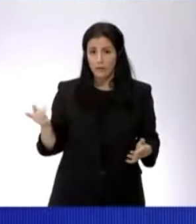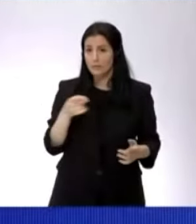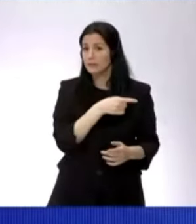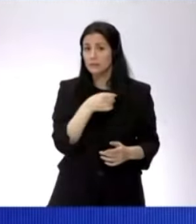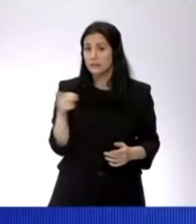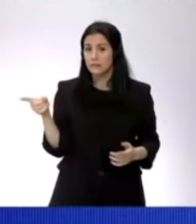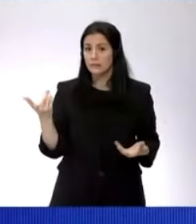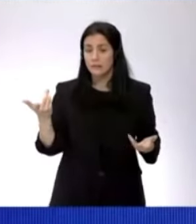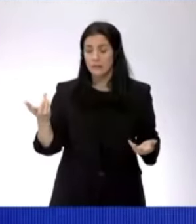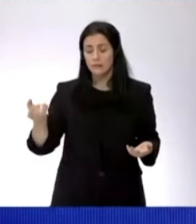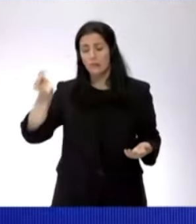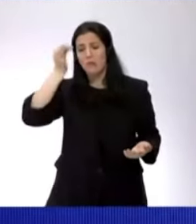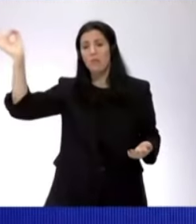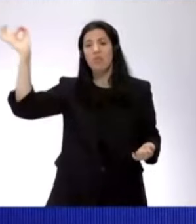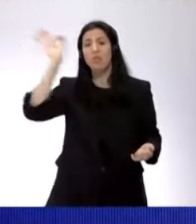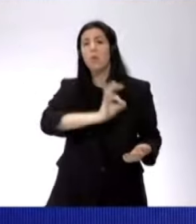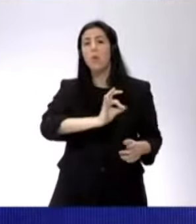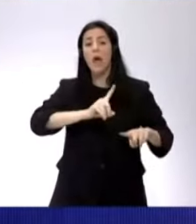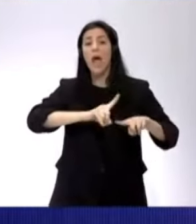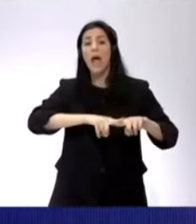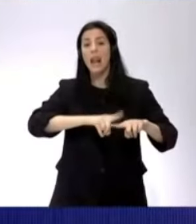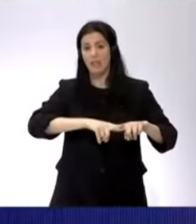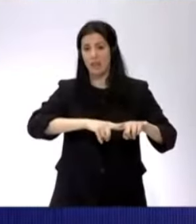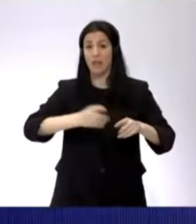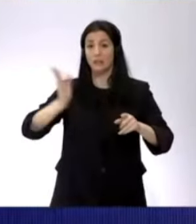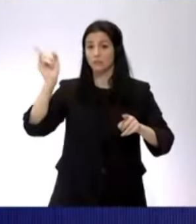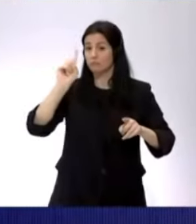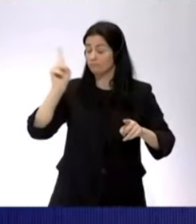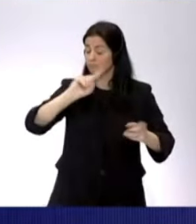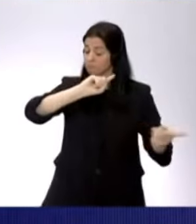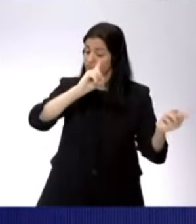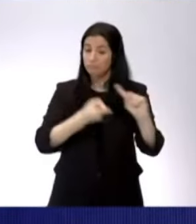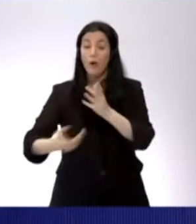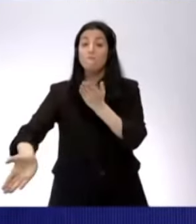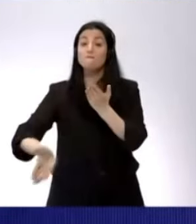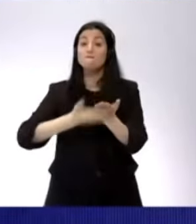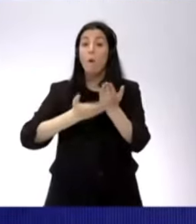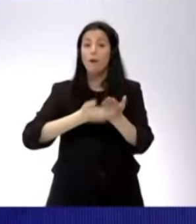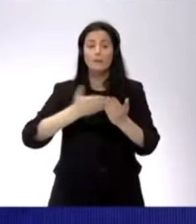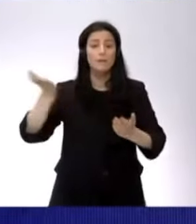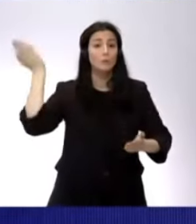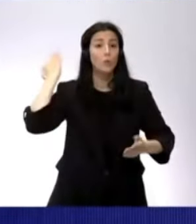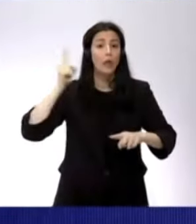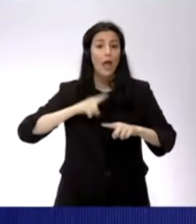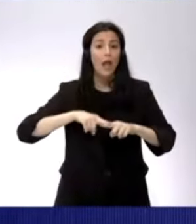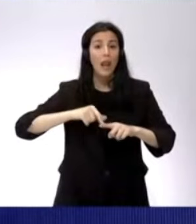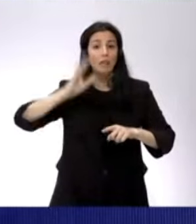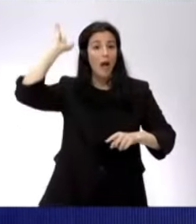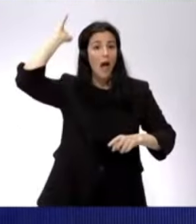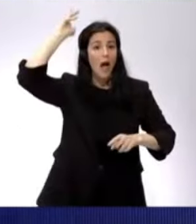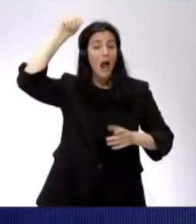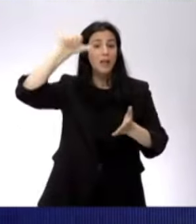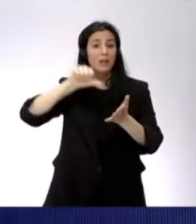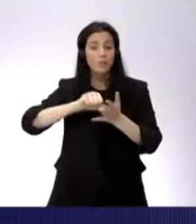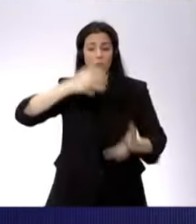Alexandropoulos region, just as we saw Greece help others in their time of need. This is European solidarity